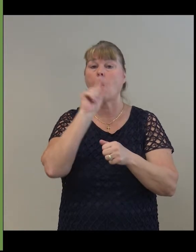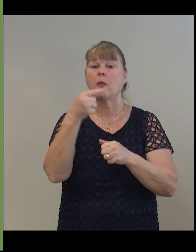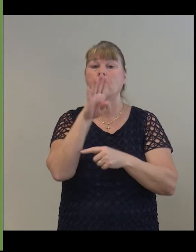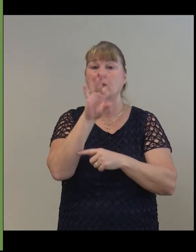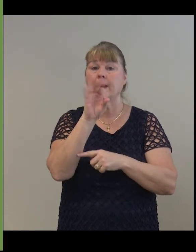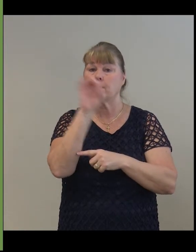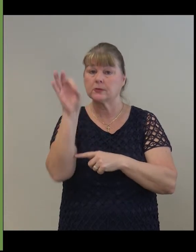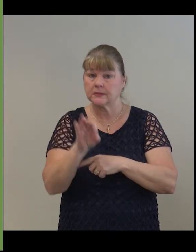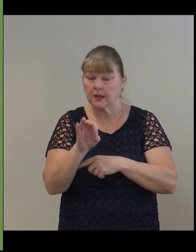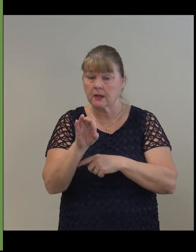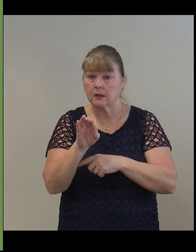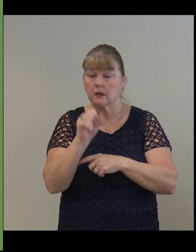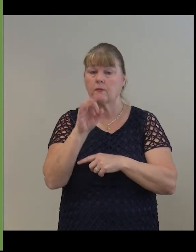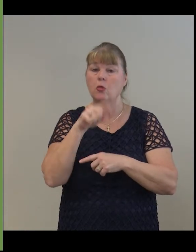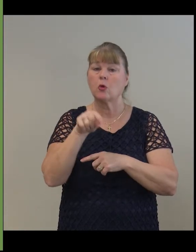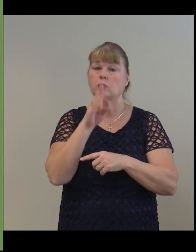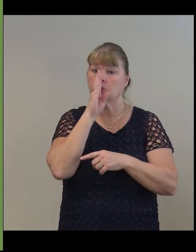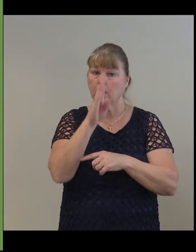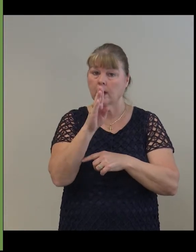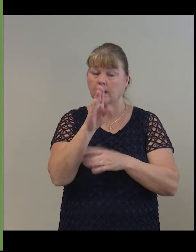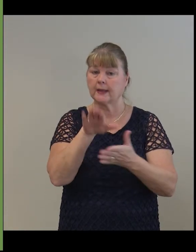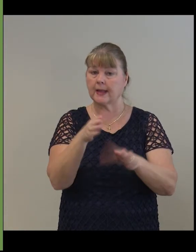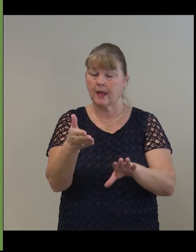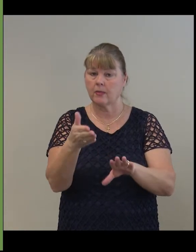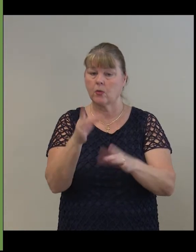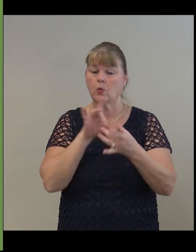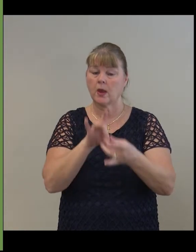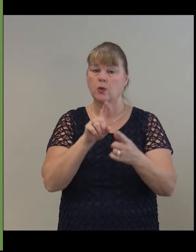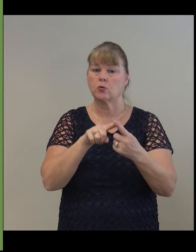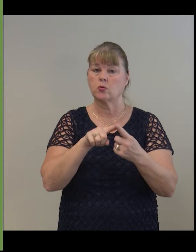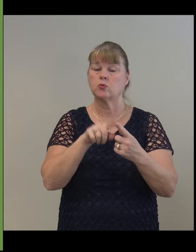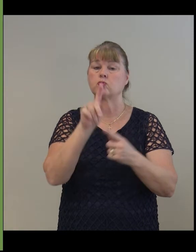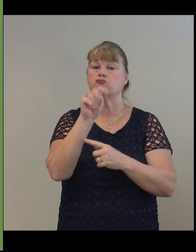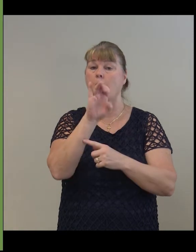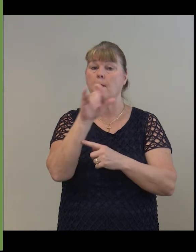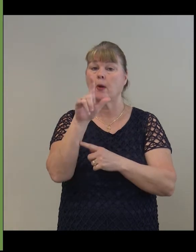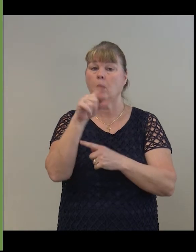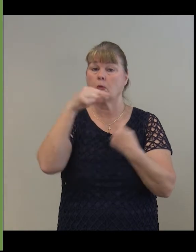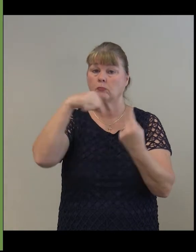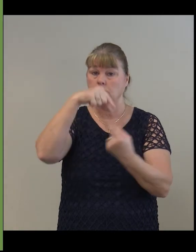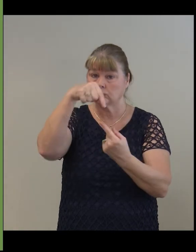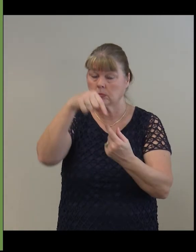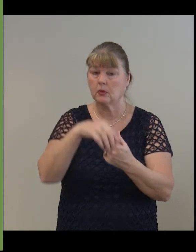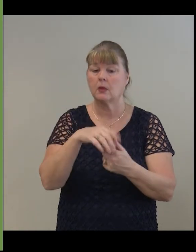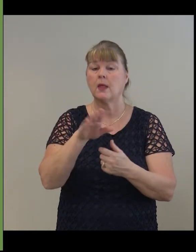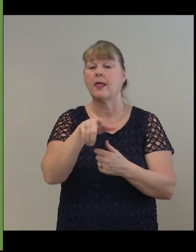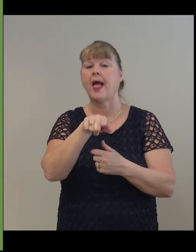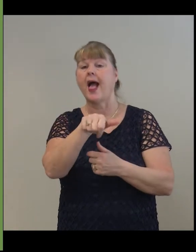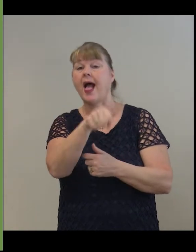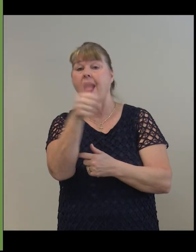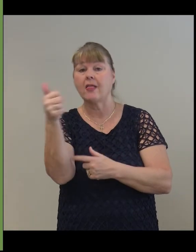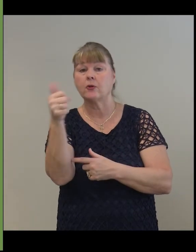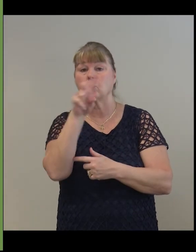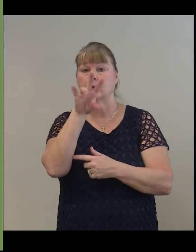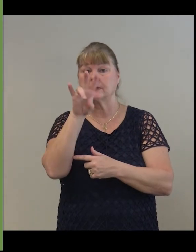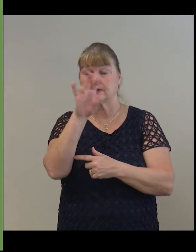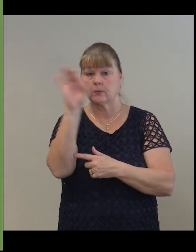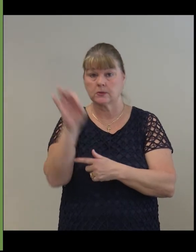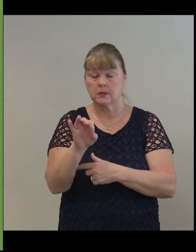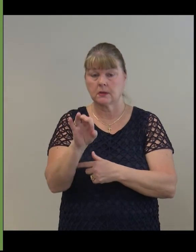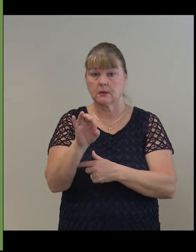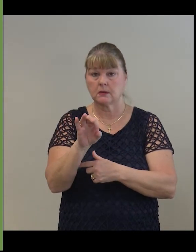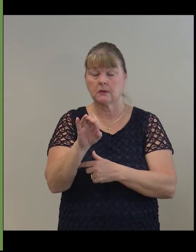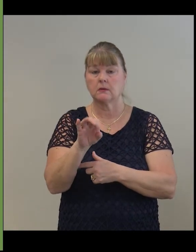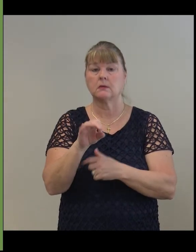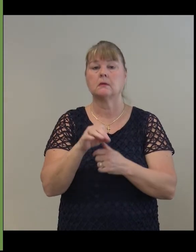tropical cyclones. The other 27% that starts to make up that 90% for water-related deaths